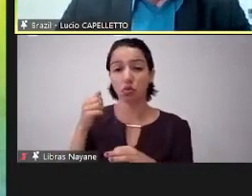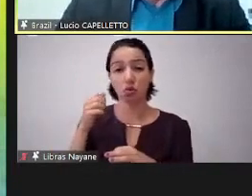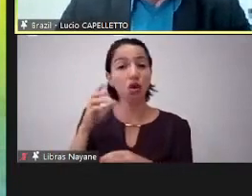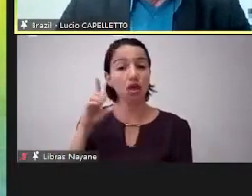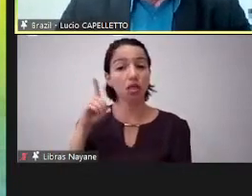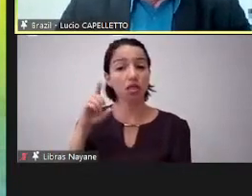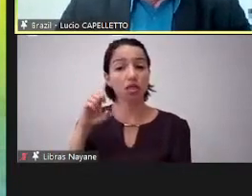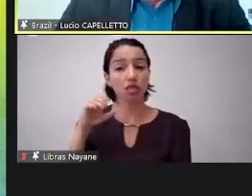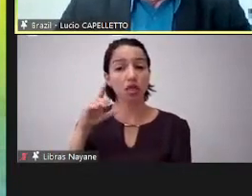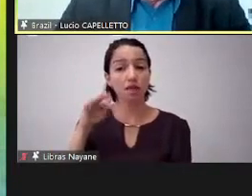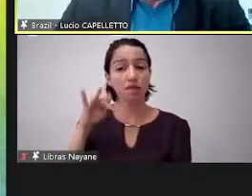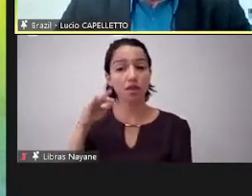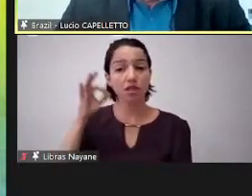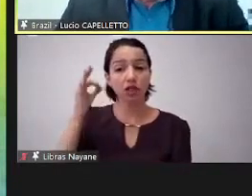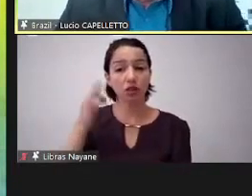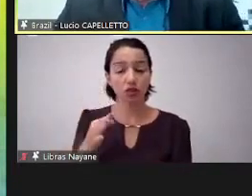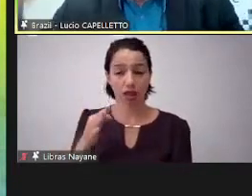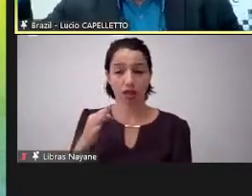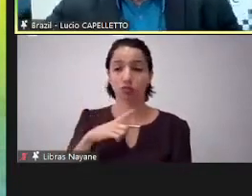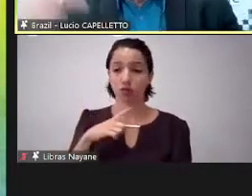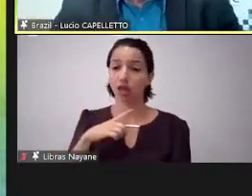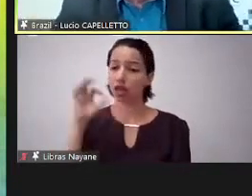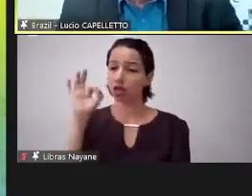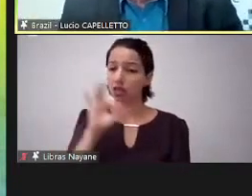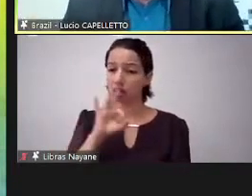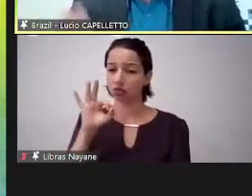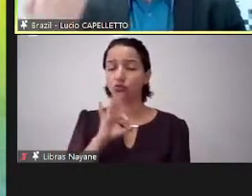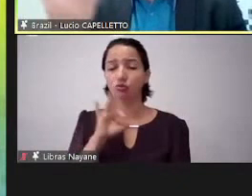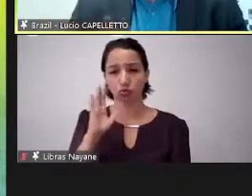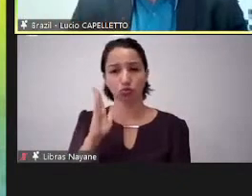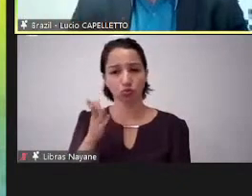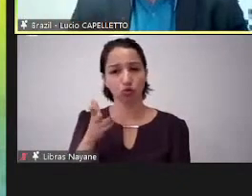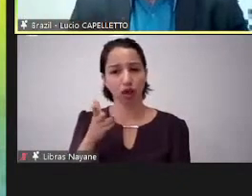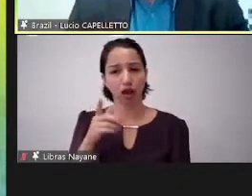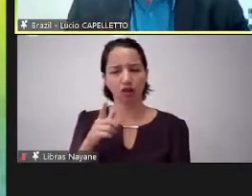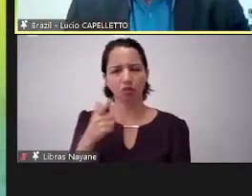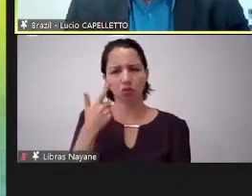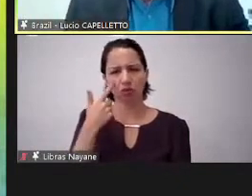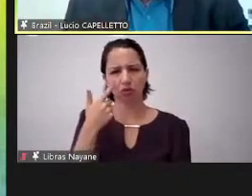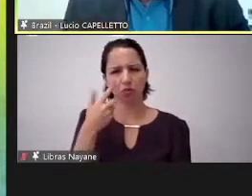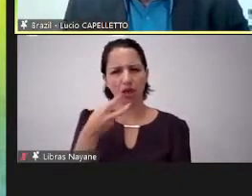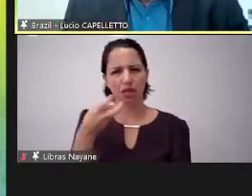benefits. There are the risk of interest rates and